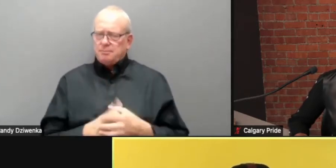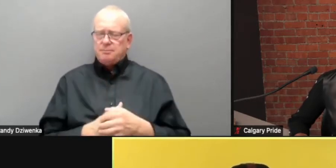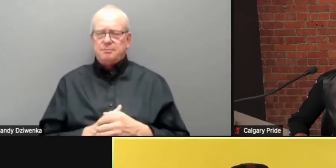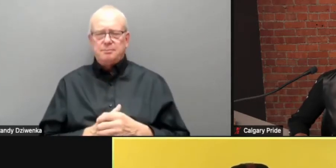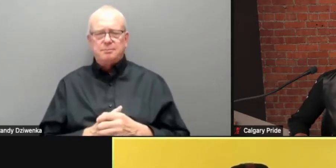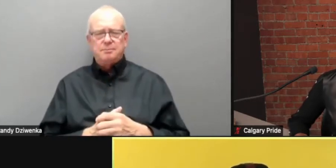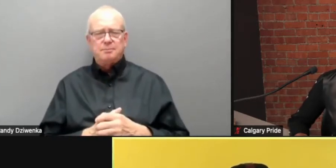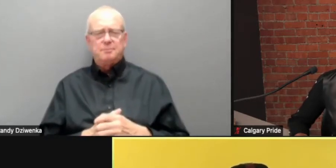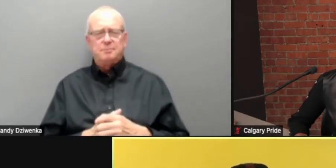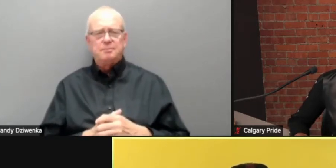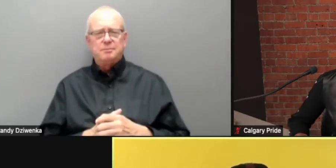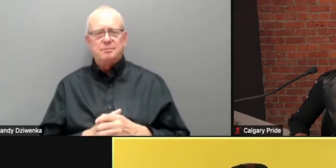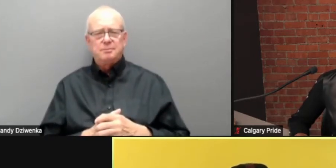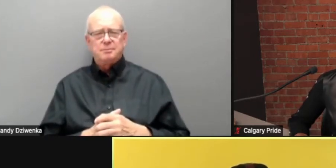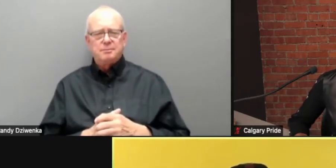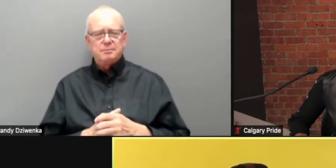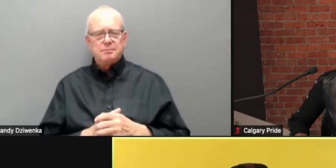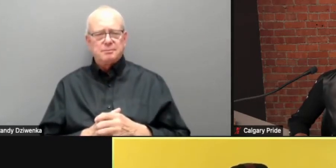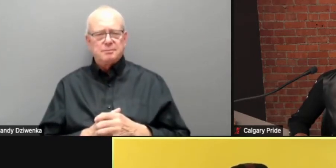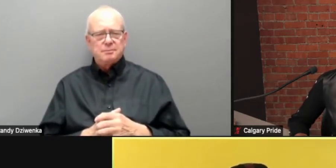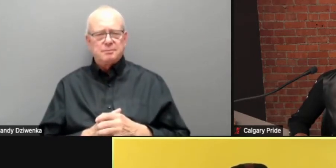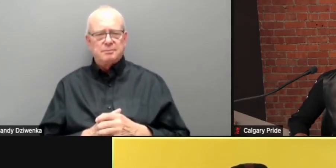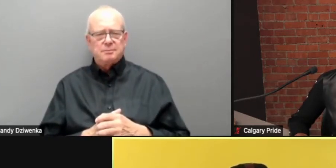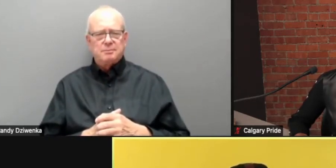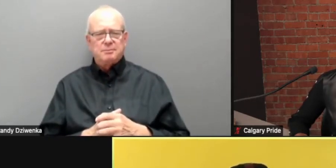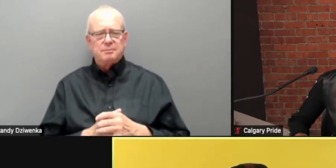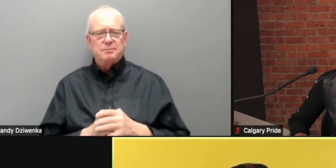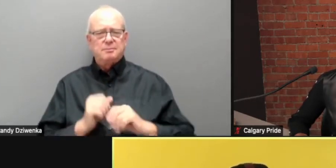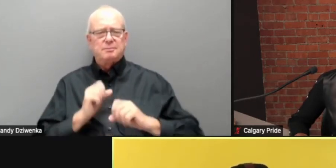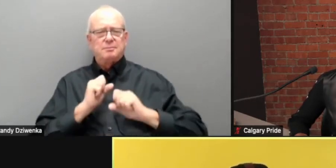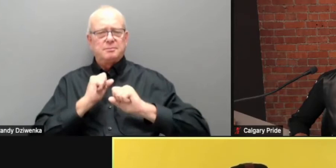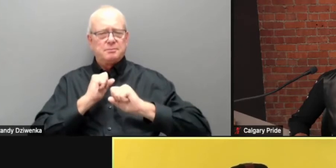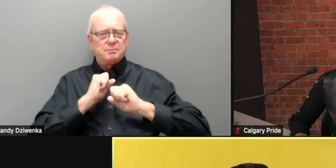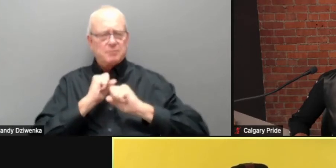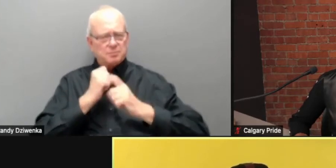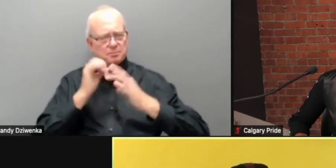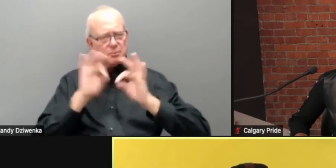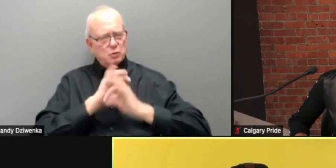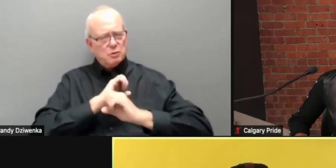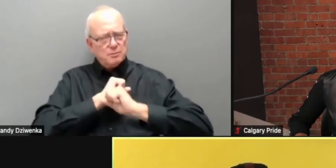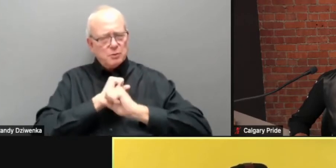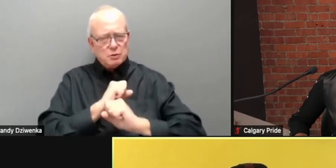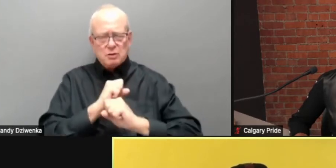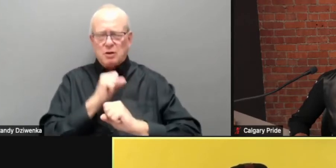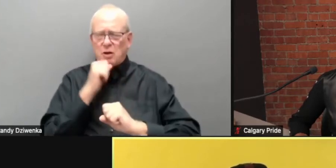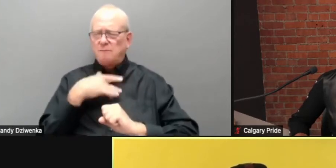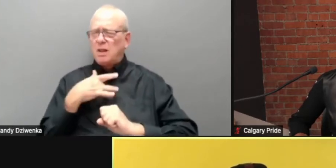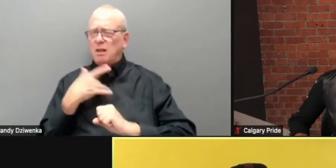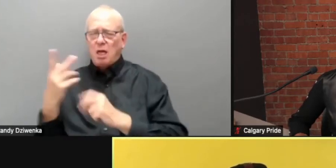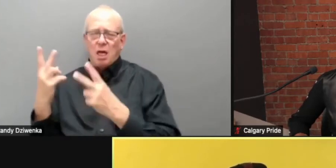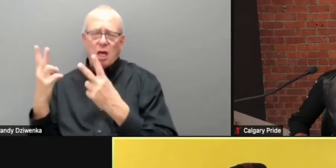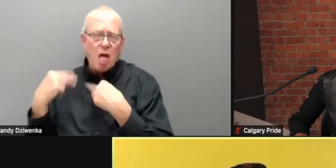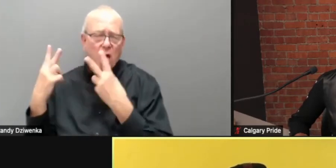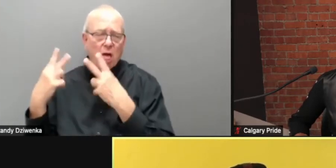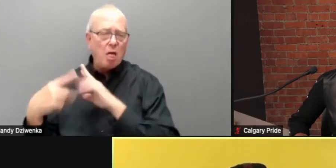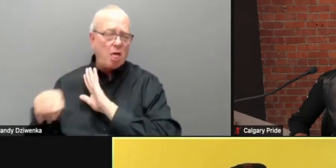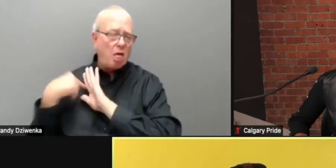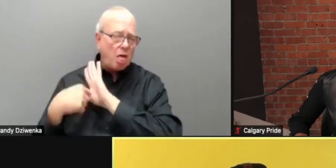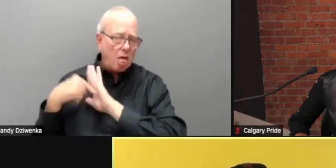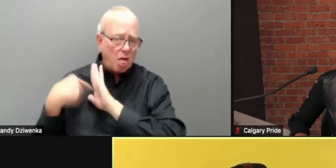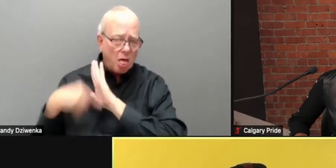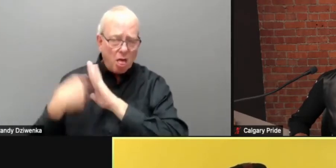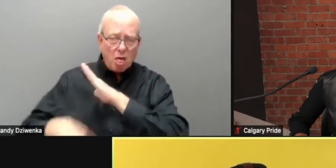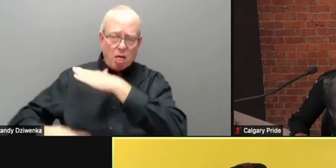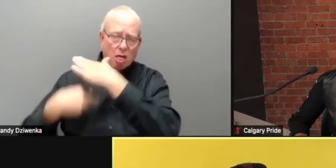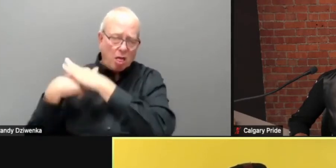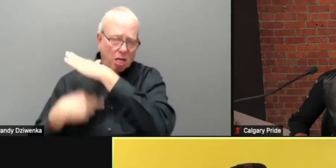to be subjected to judgments and stigma and discrimination. And I'm trying to empower